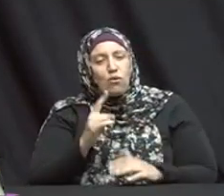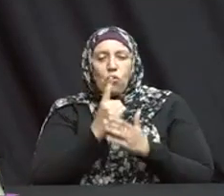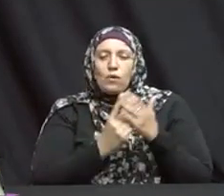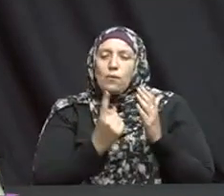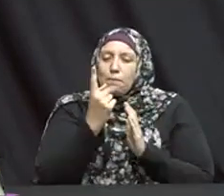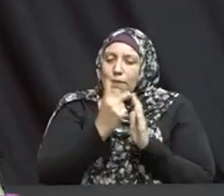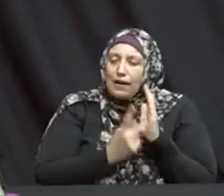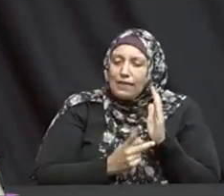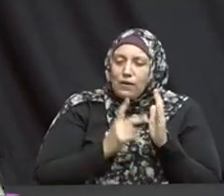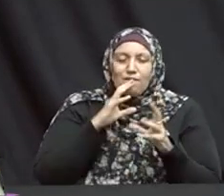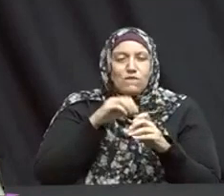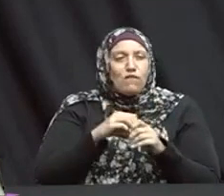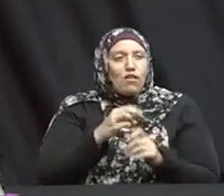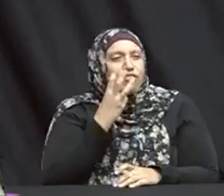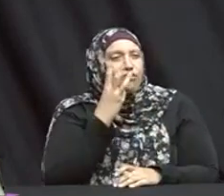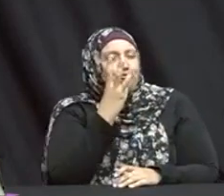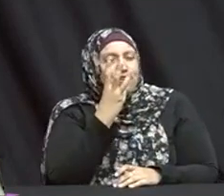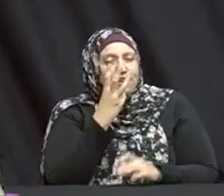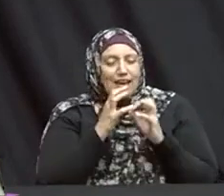only